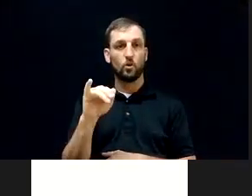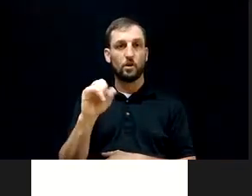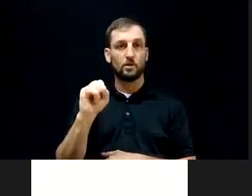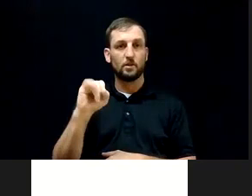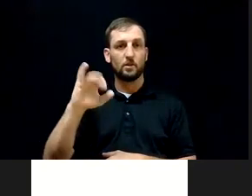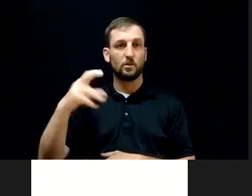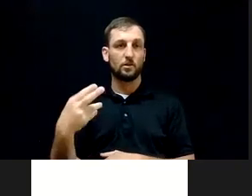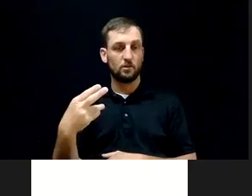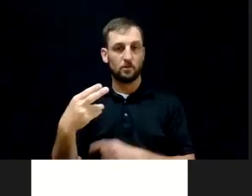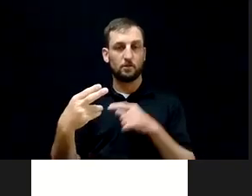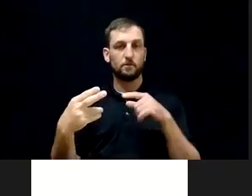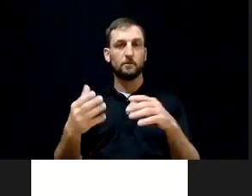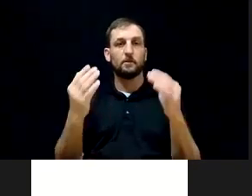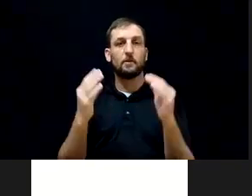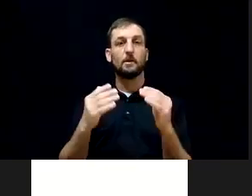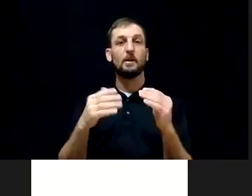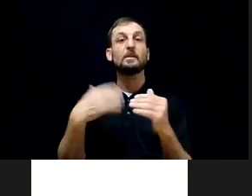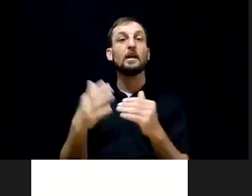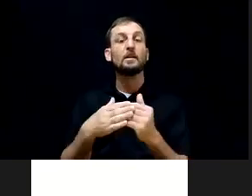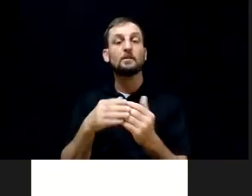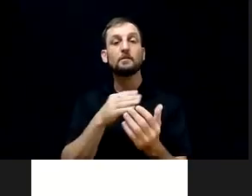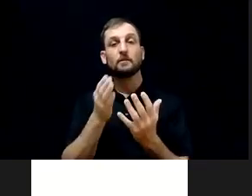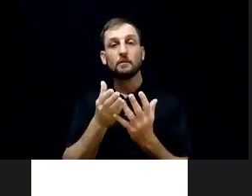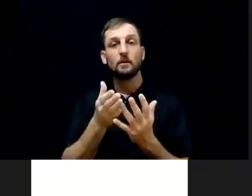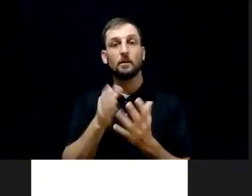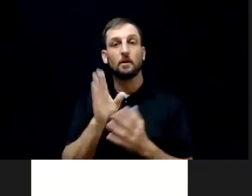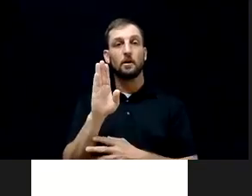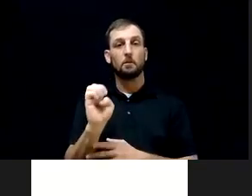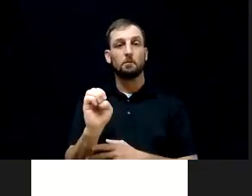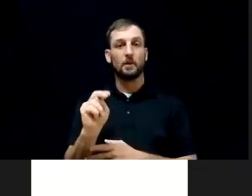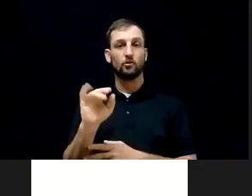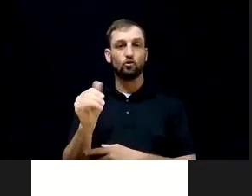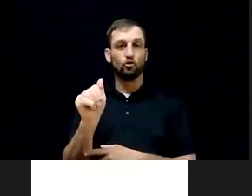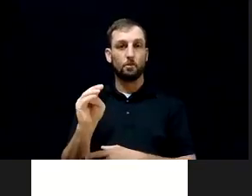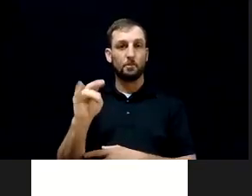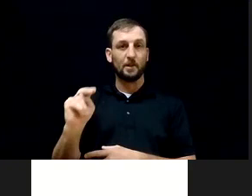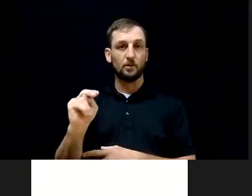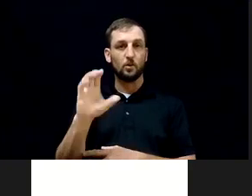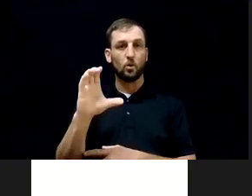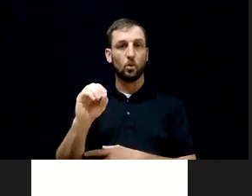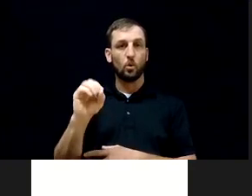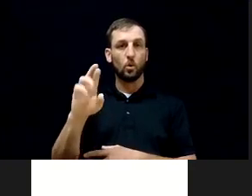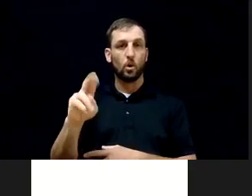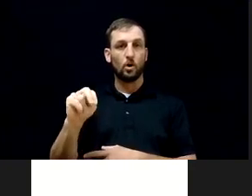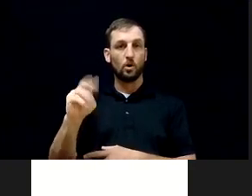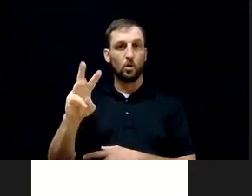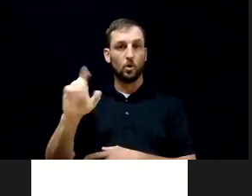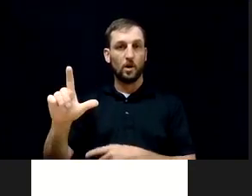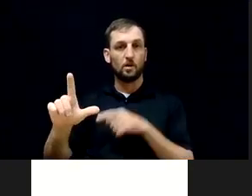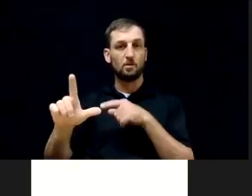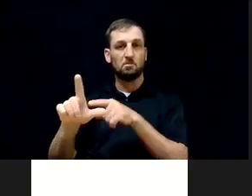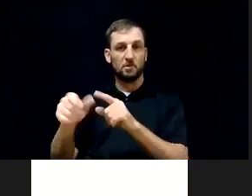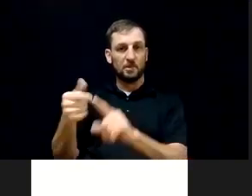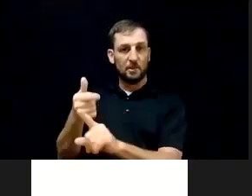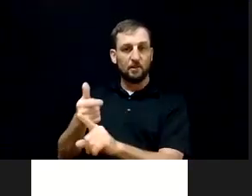Thank you. Next, we have Benjamin Cornwell. Benjamin has served as the